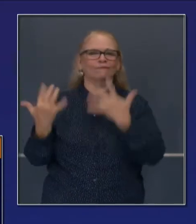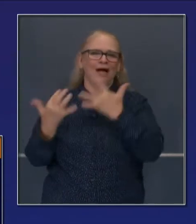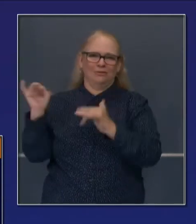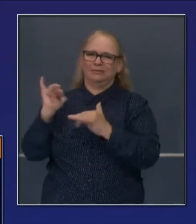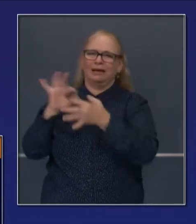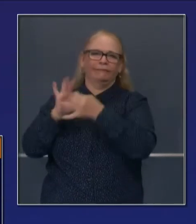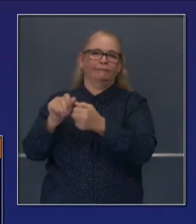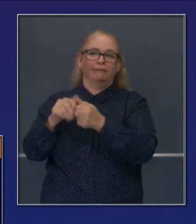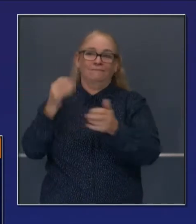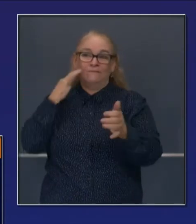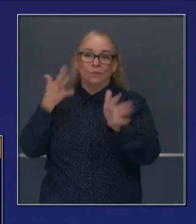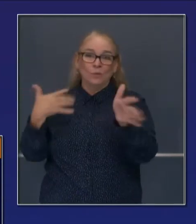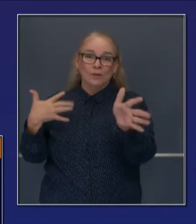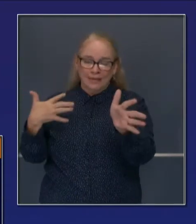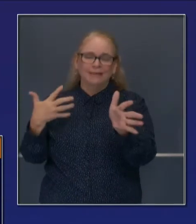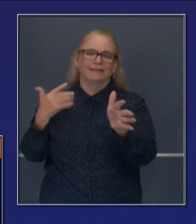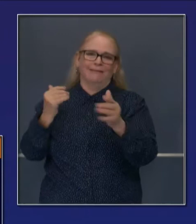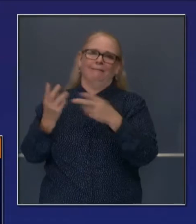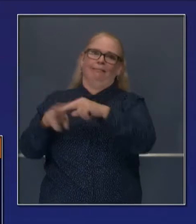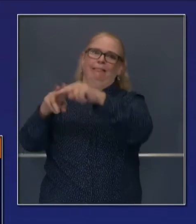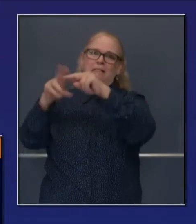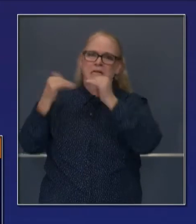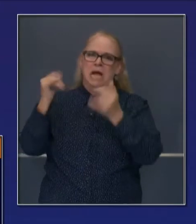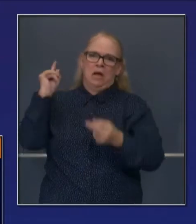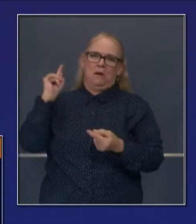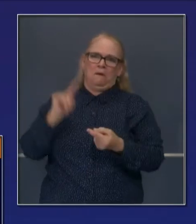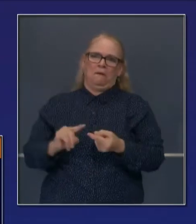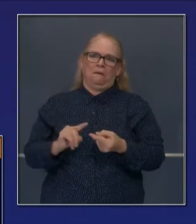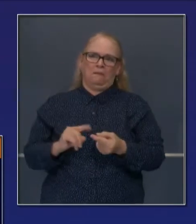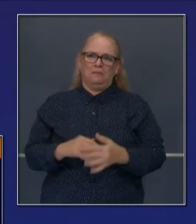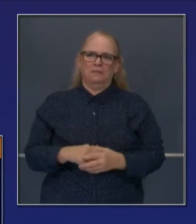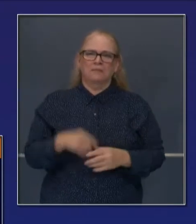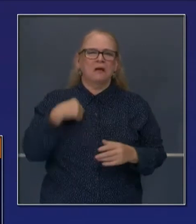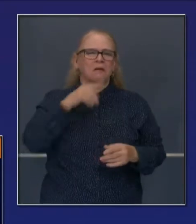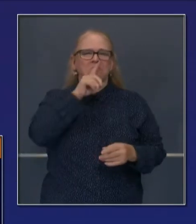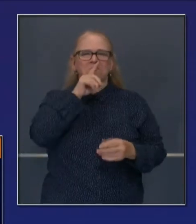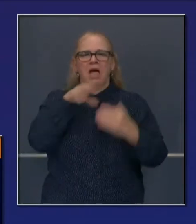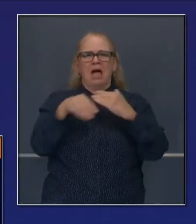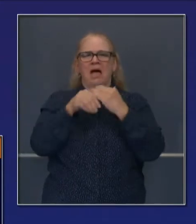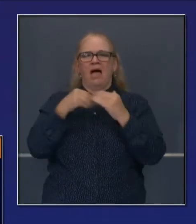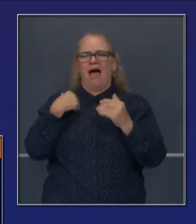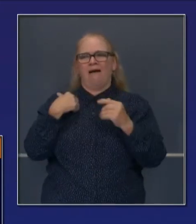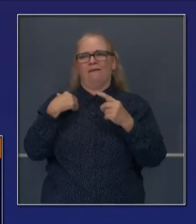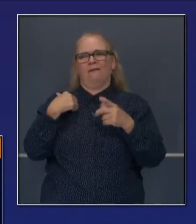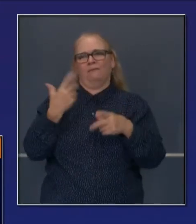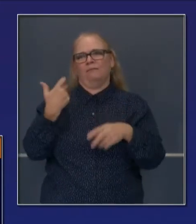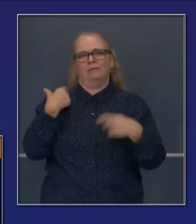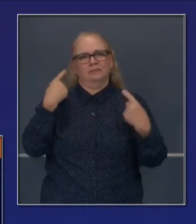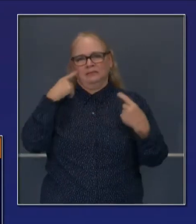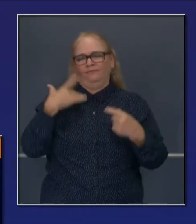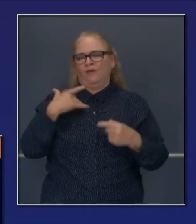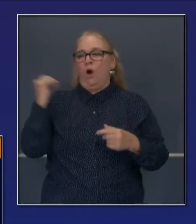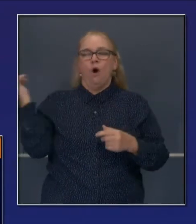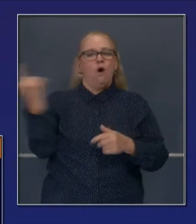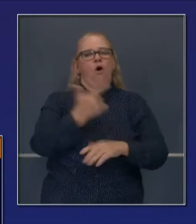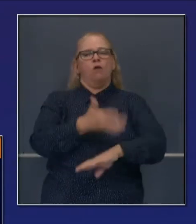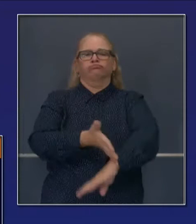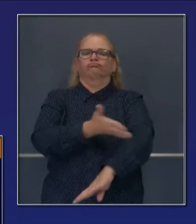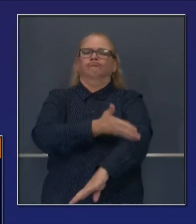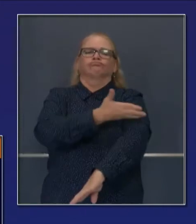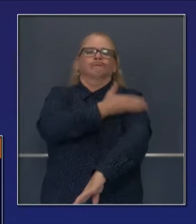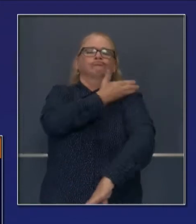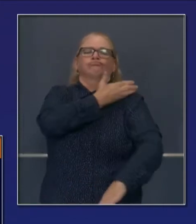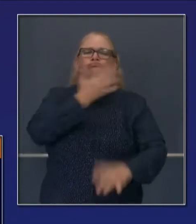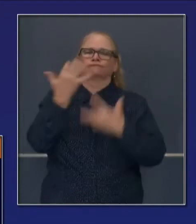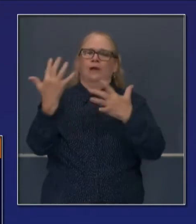in these slides because we've made substantial progress, and that is encouraging. And so what has been historic since,